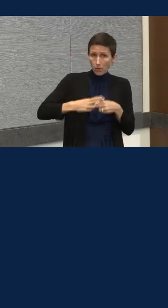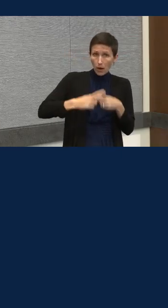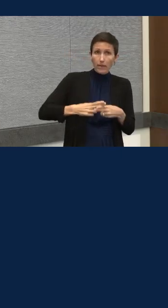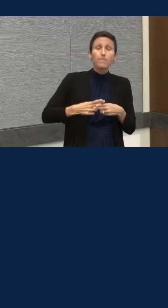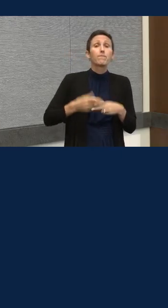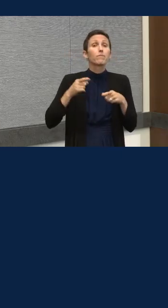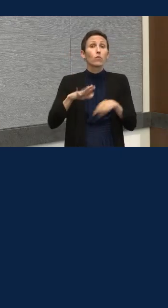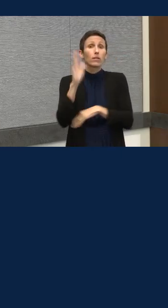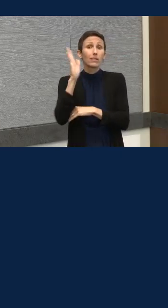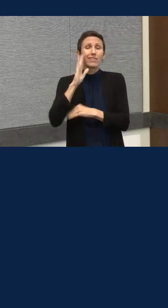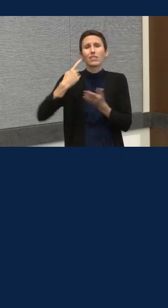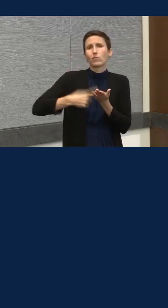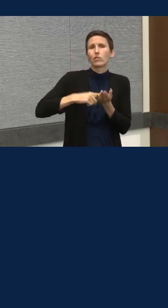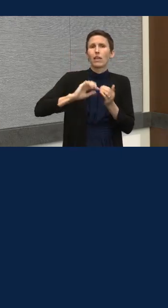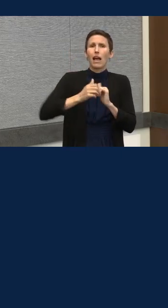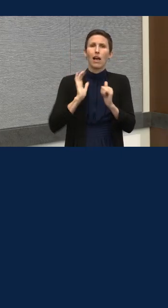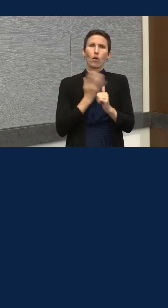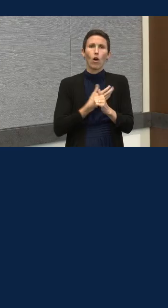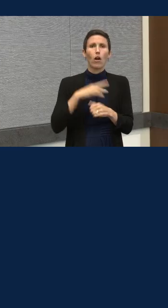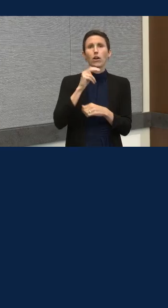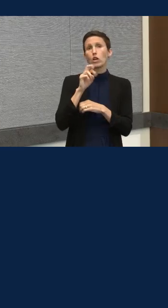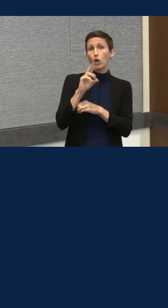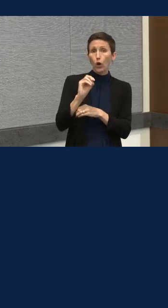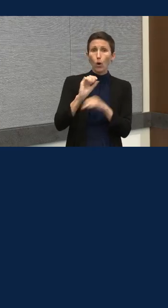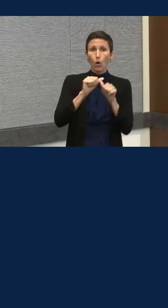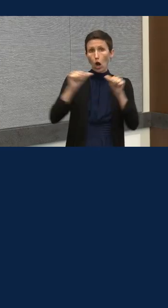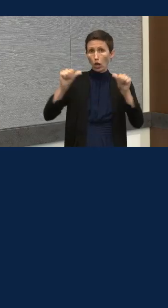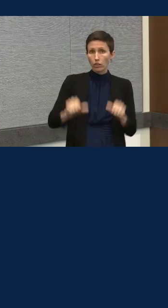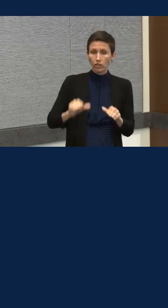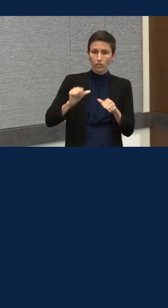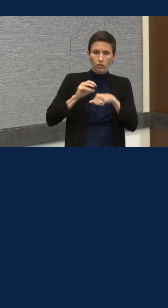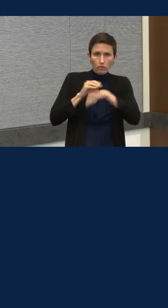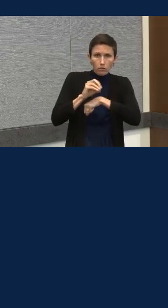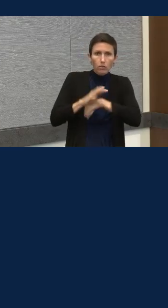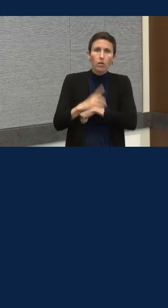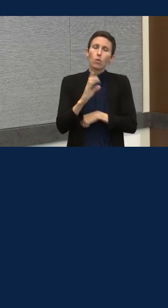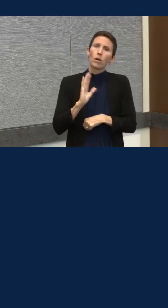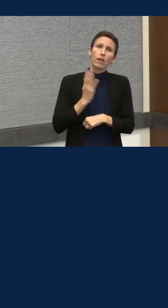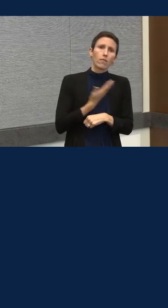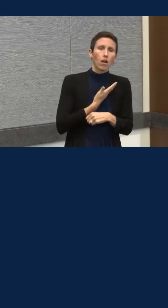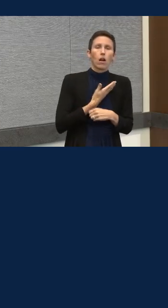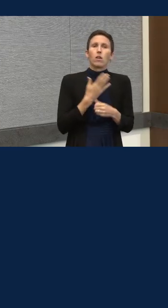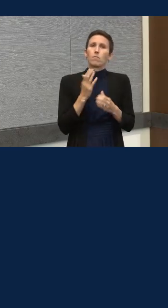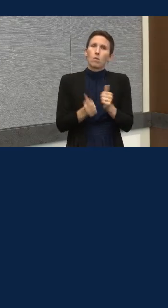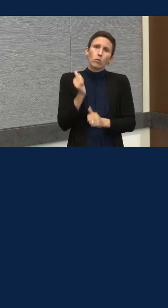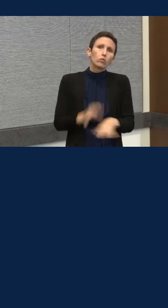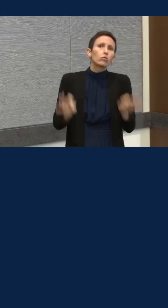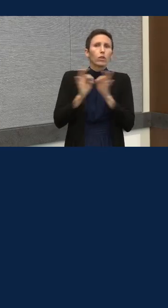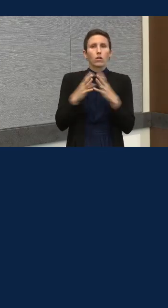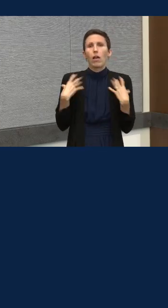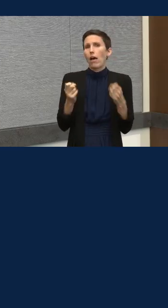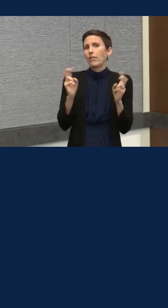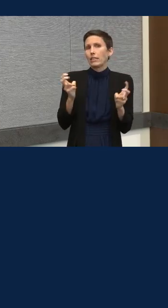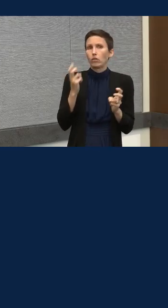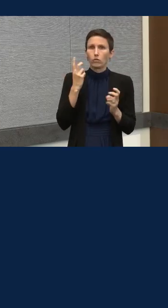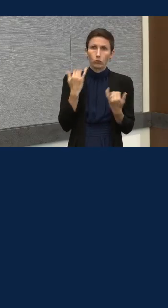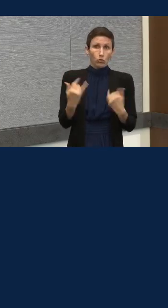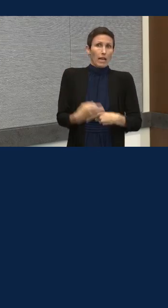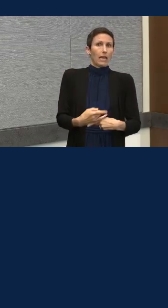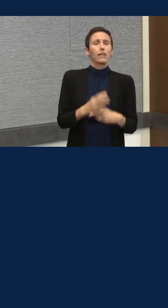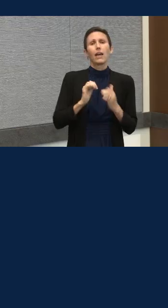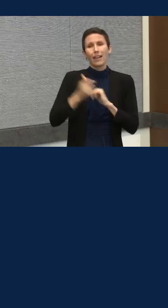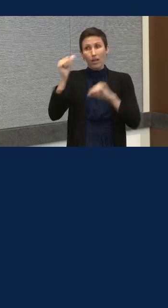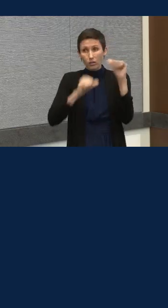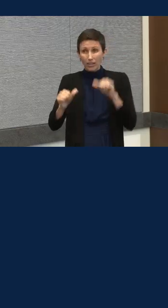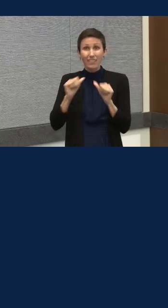he will discuss how our neural architecture shapes one of the most pressing health challenges of our time, and how science